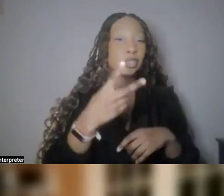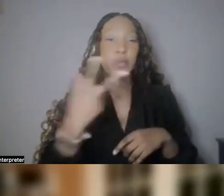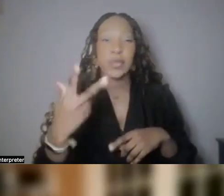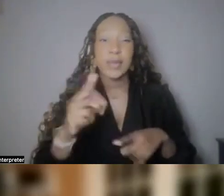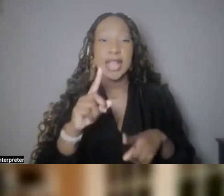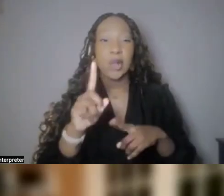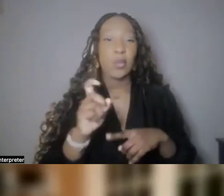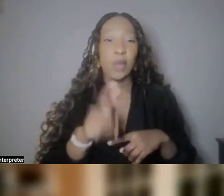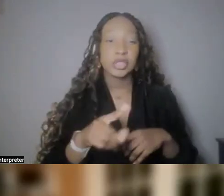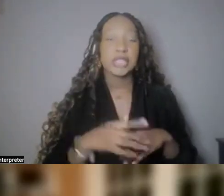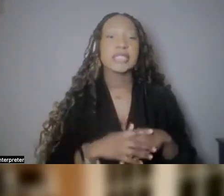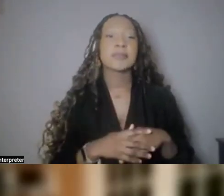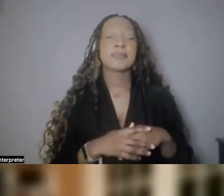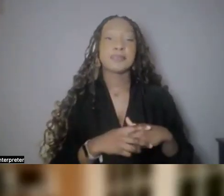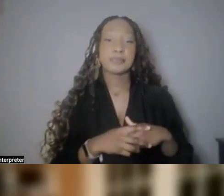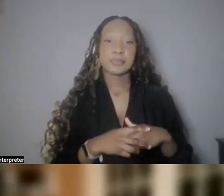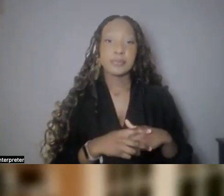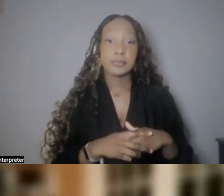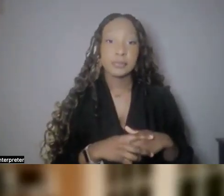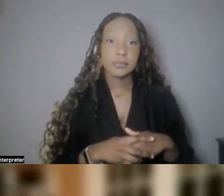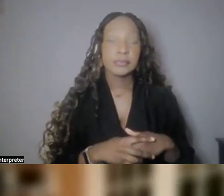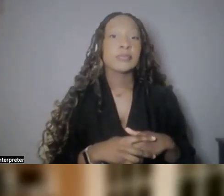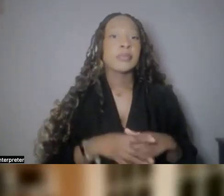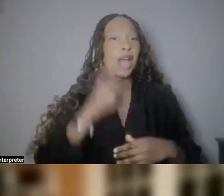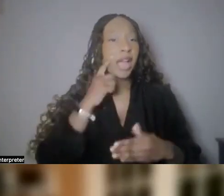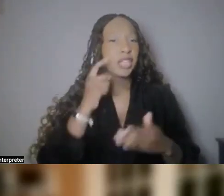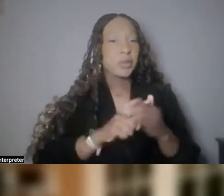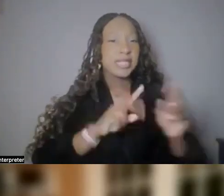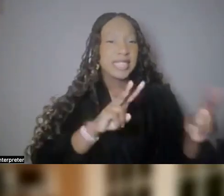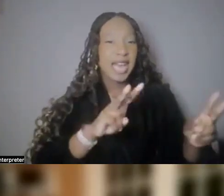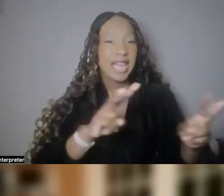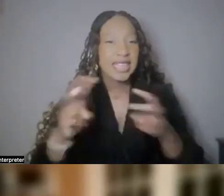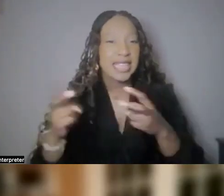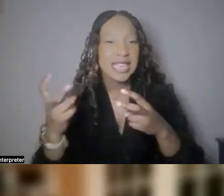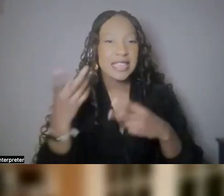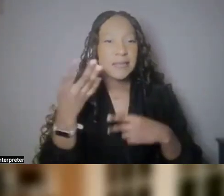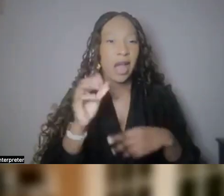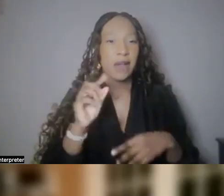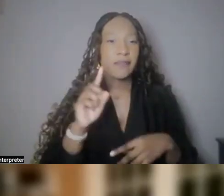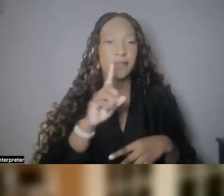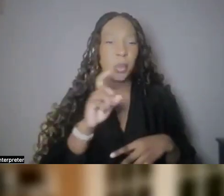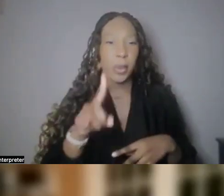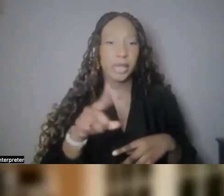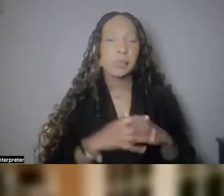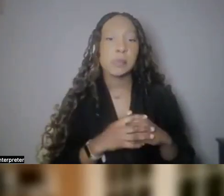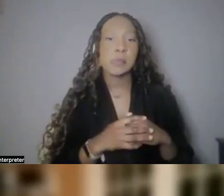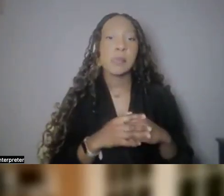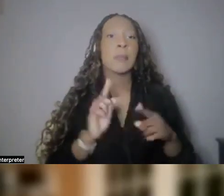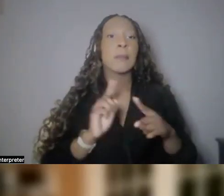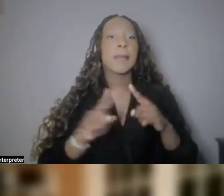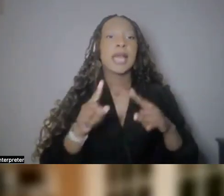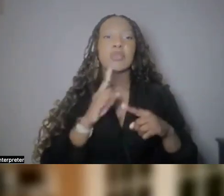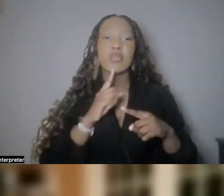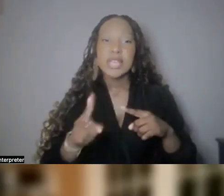do want to highlight one theme of questions that's coming up. It's taken me a while to pull them all together, but it's